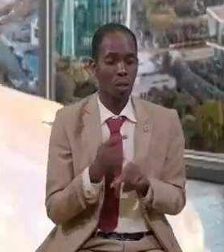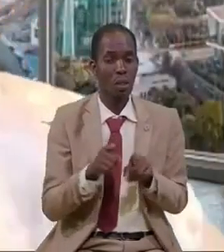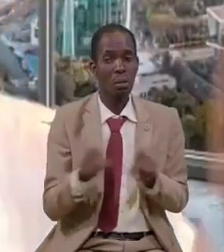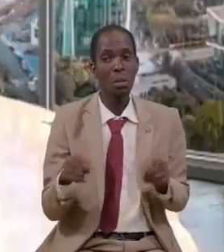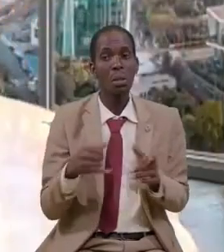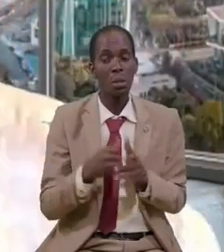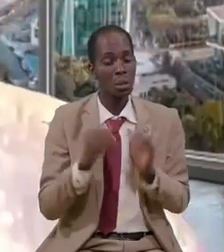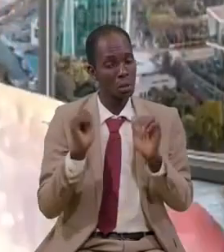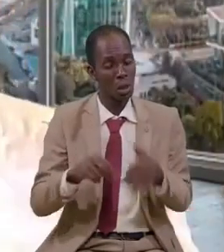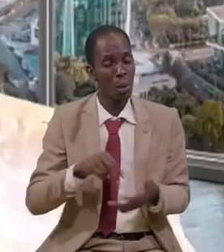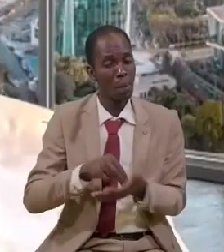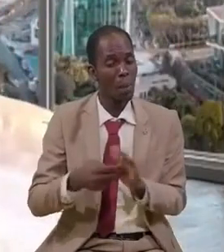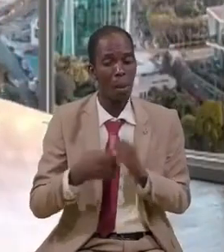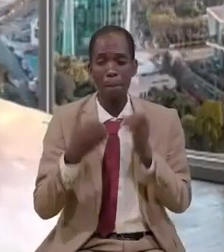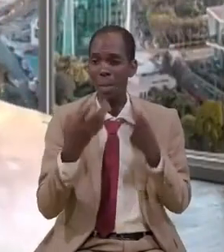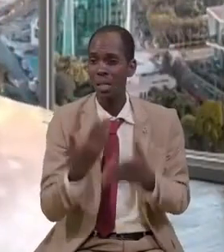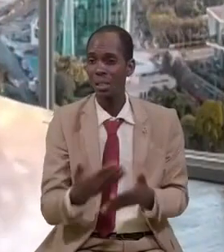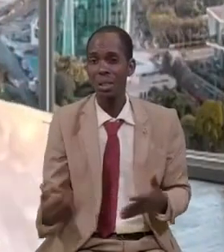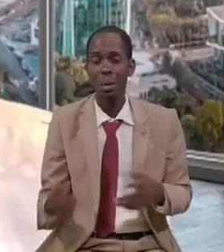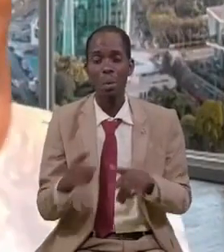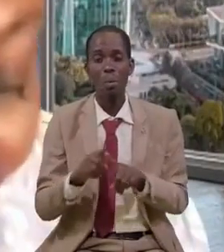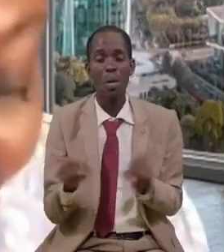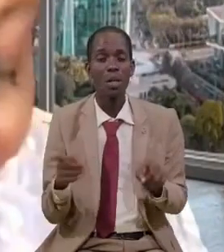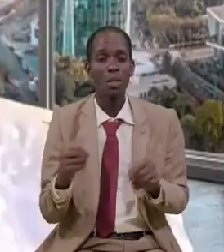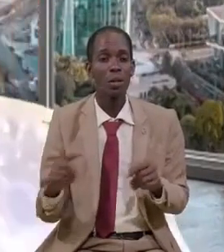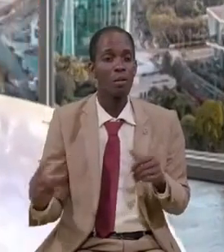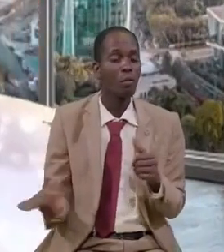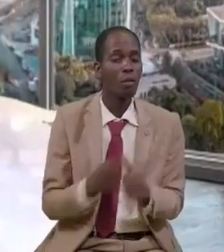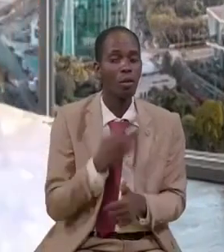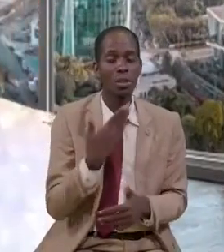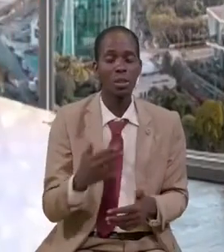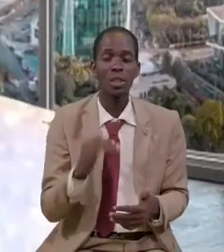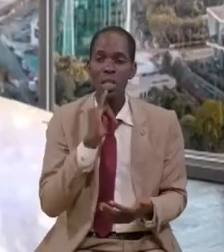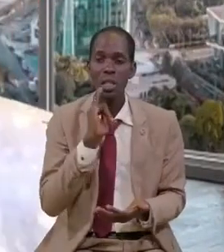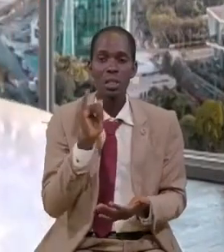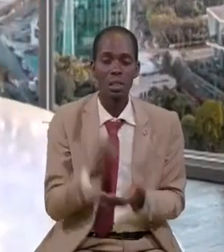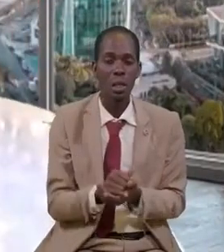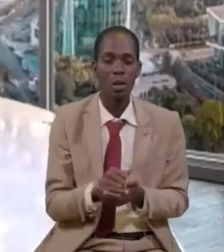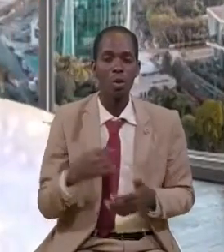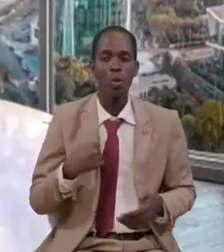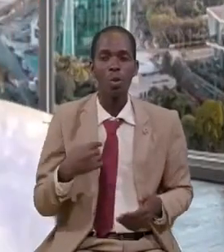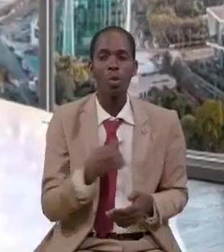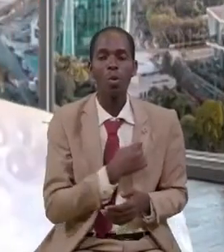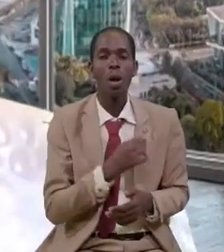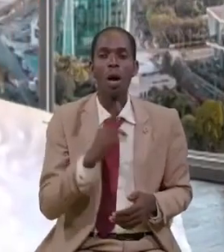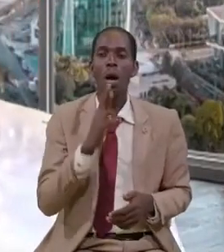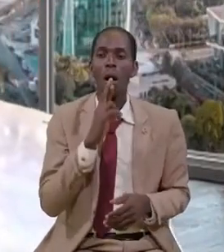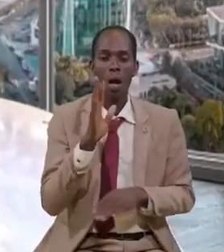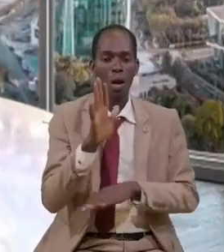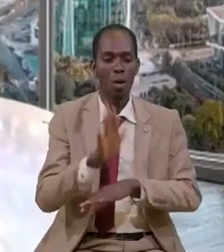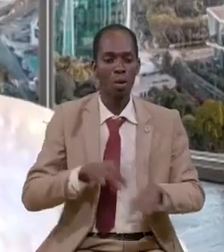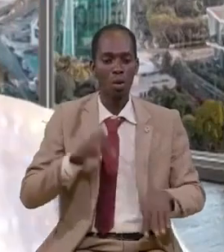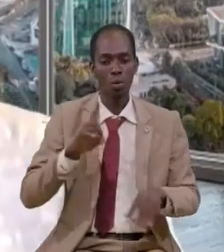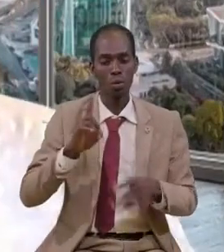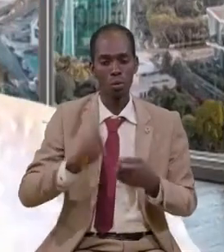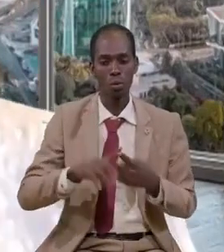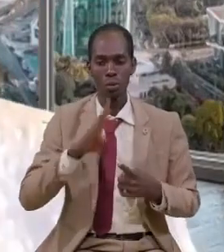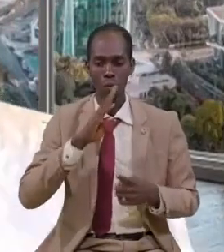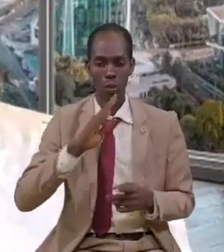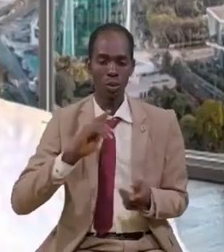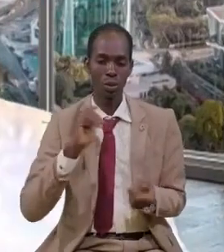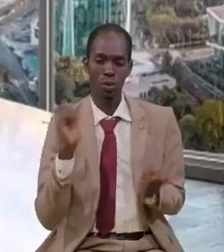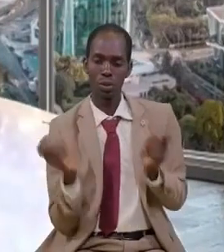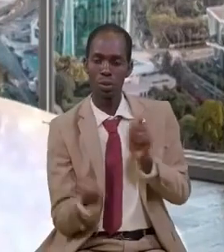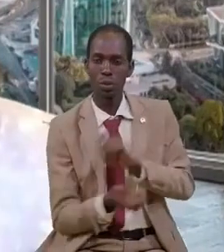But the first and the foremost thing is that we are called to be transformed and to be the